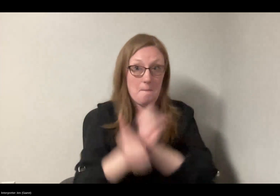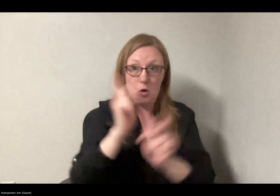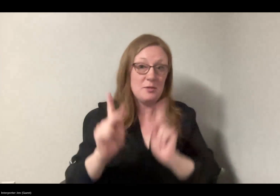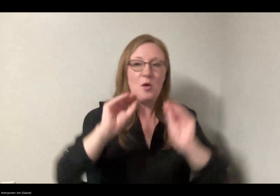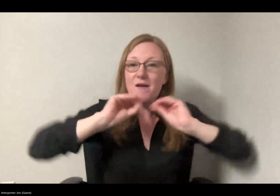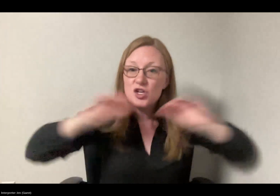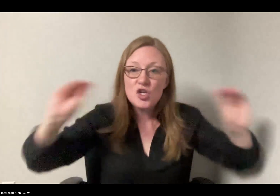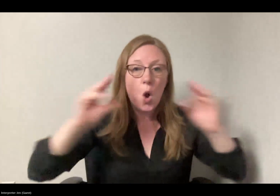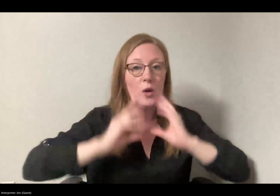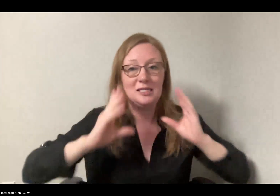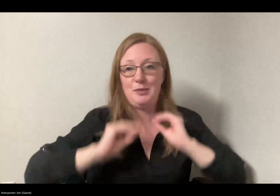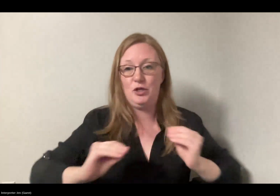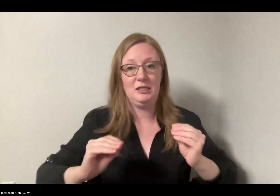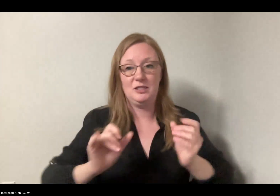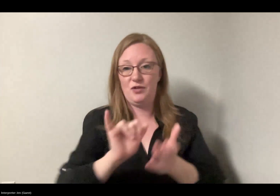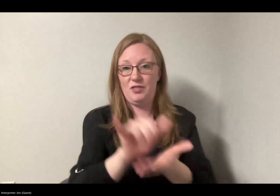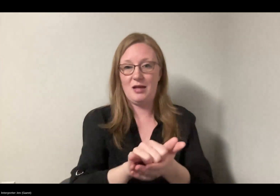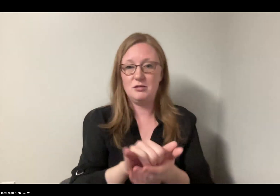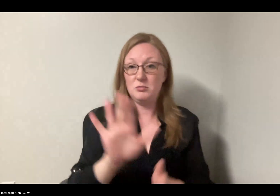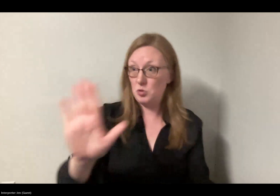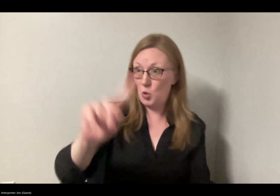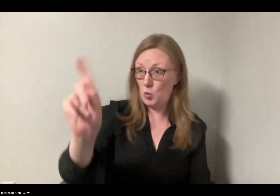experience dealing with it. So, question?